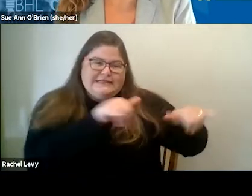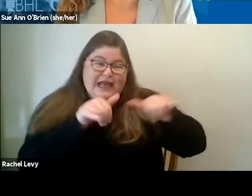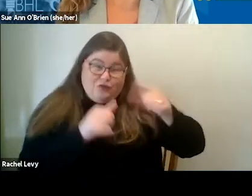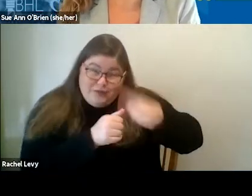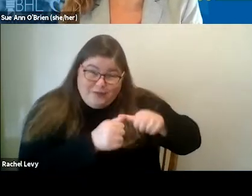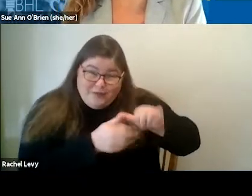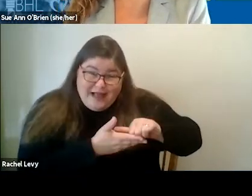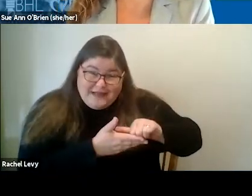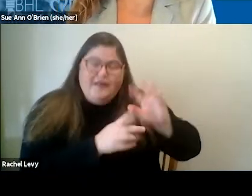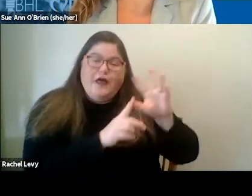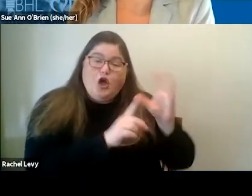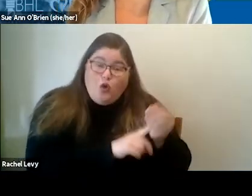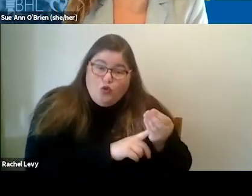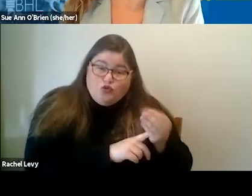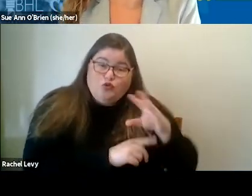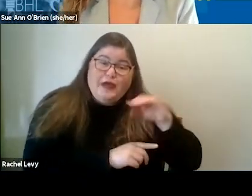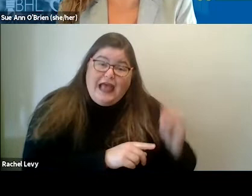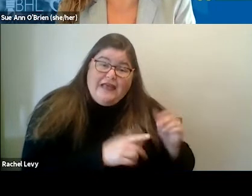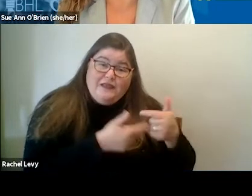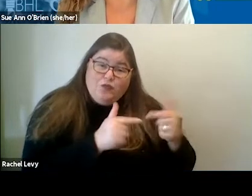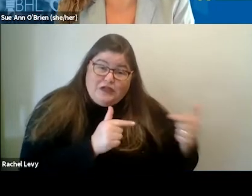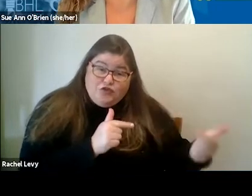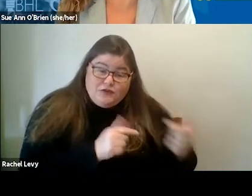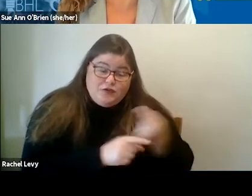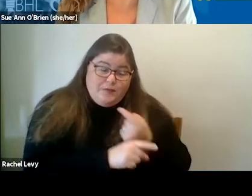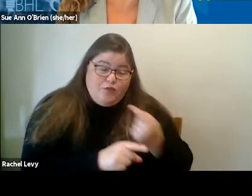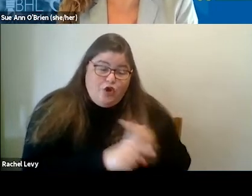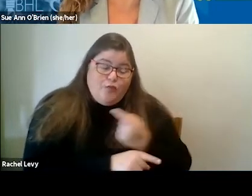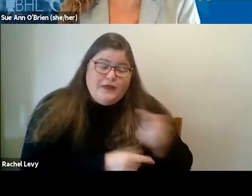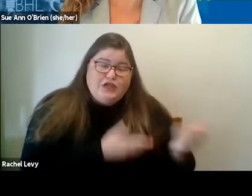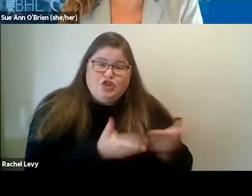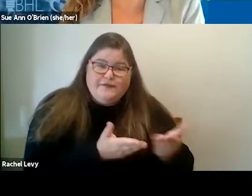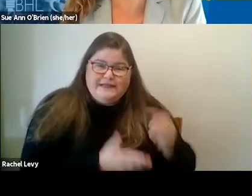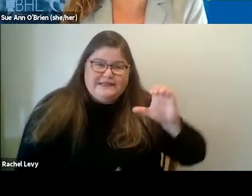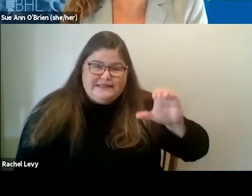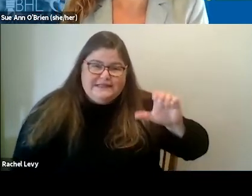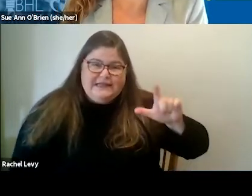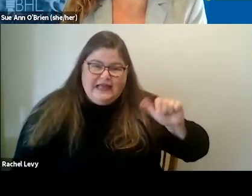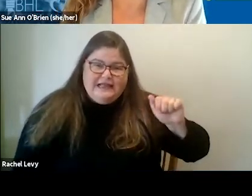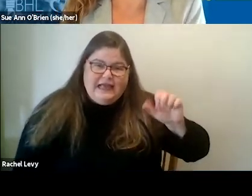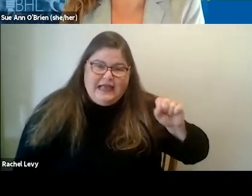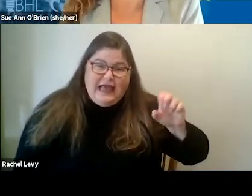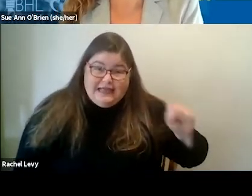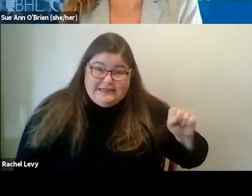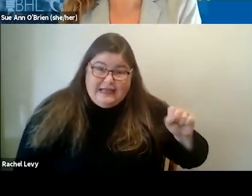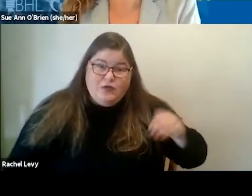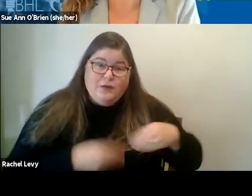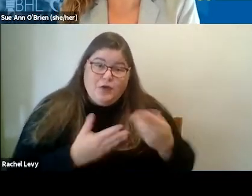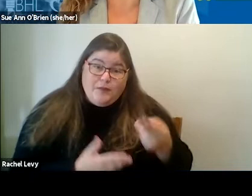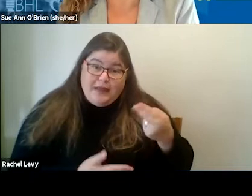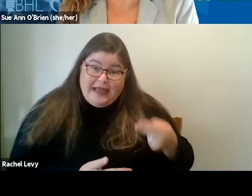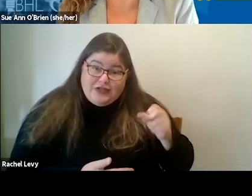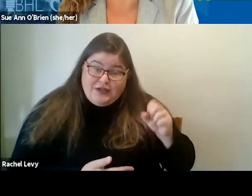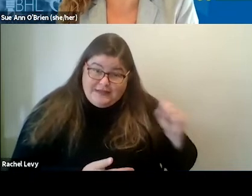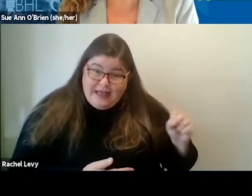the culturally and linguistically appropriate services put out by HHS Office of Minority Health in